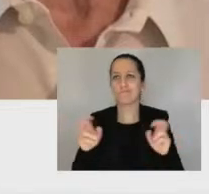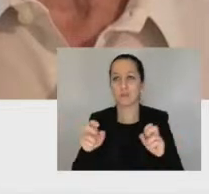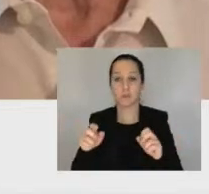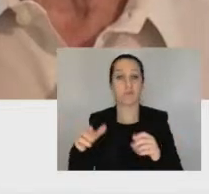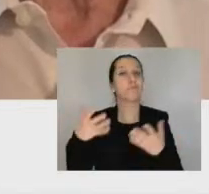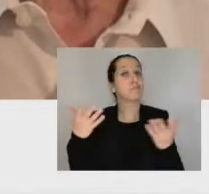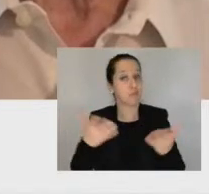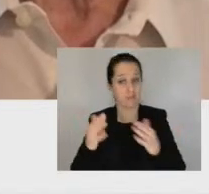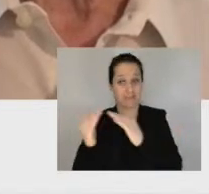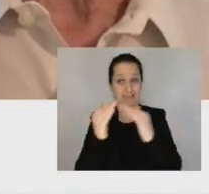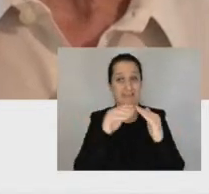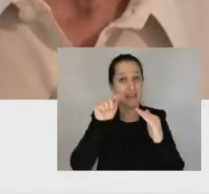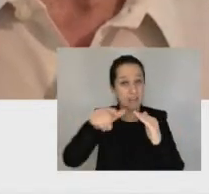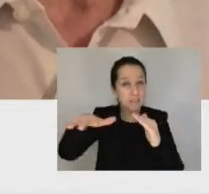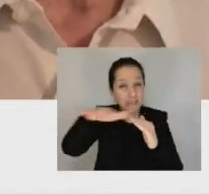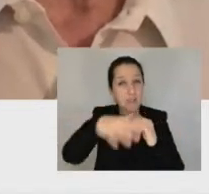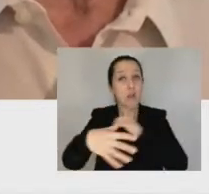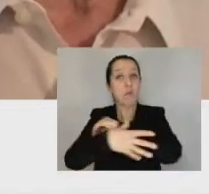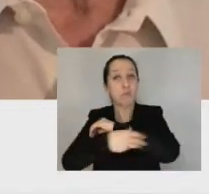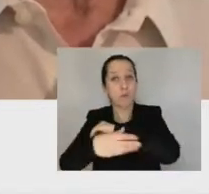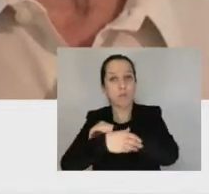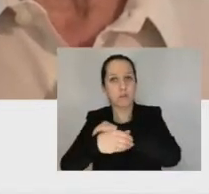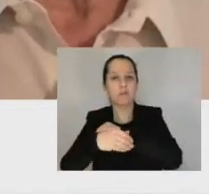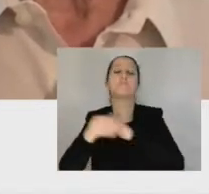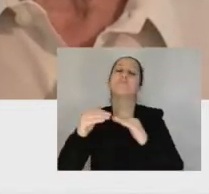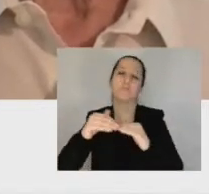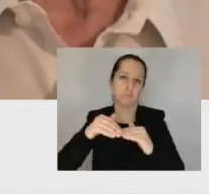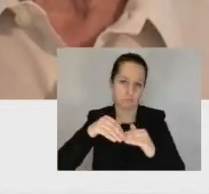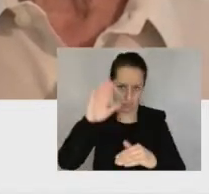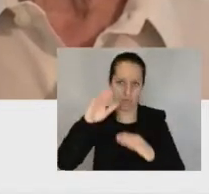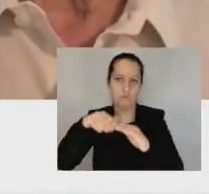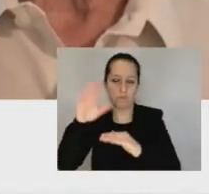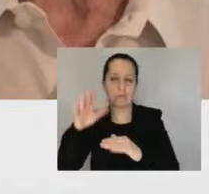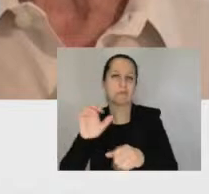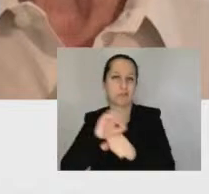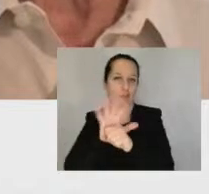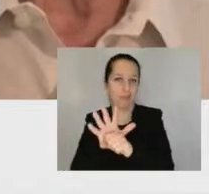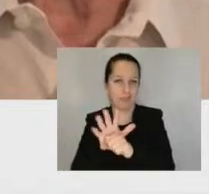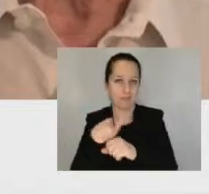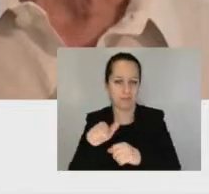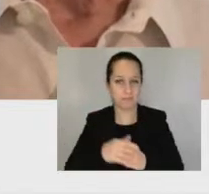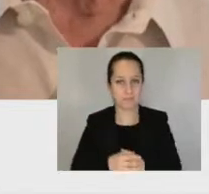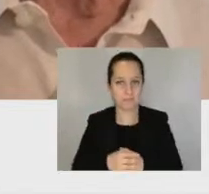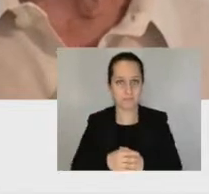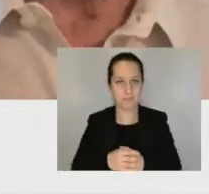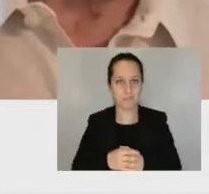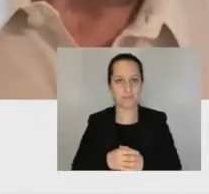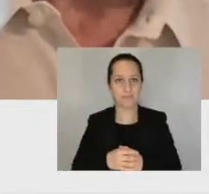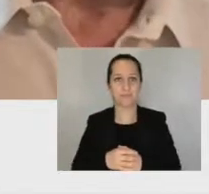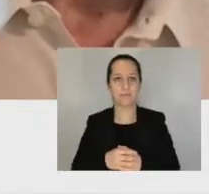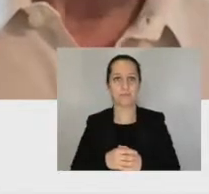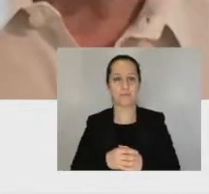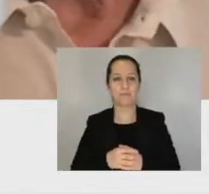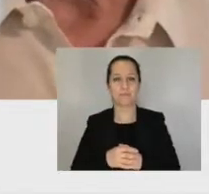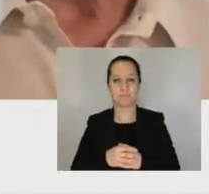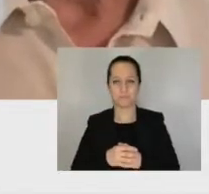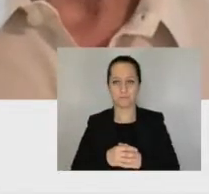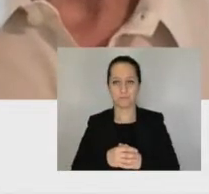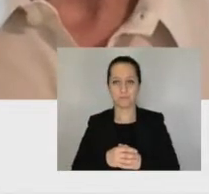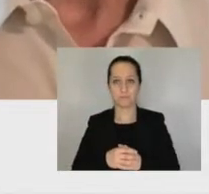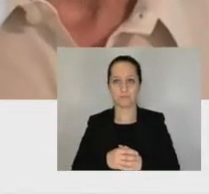mortality than non-poor, which in turn are higher than the regional and rural